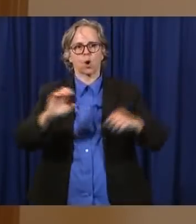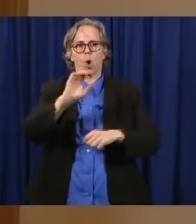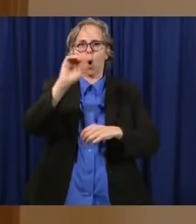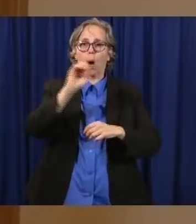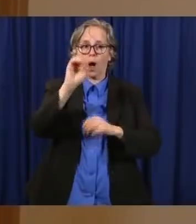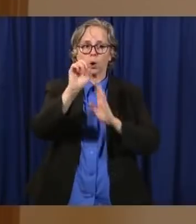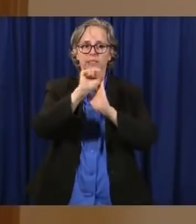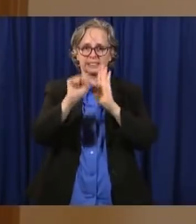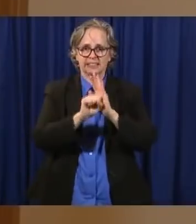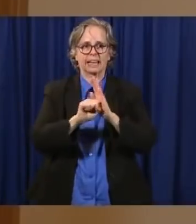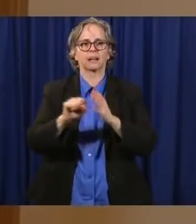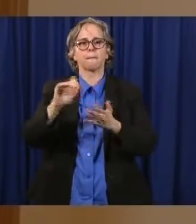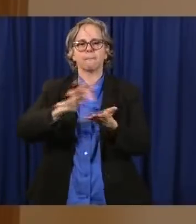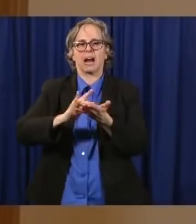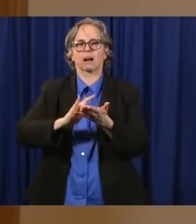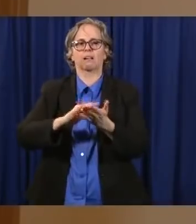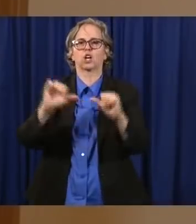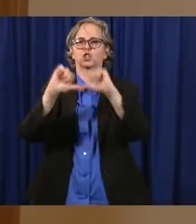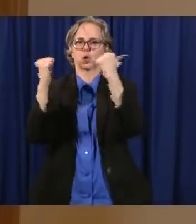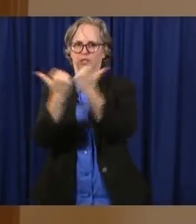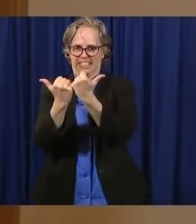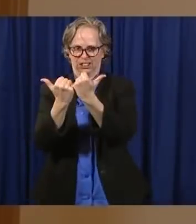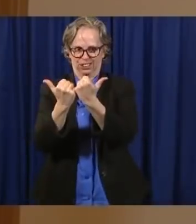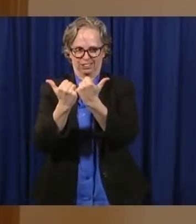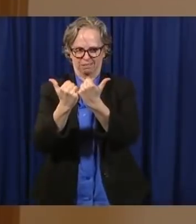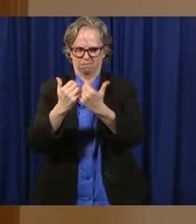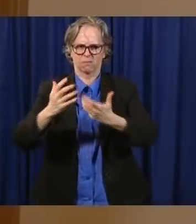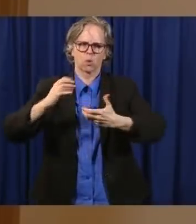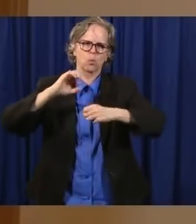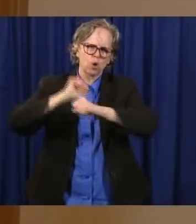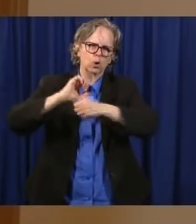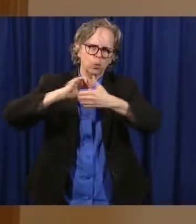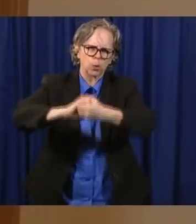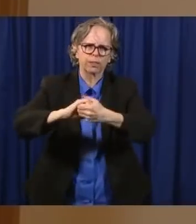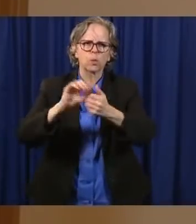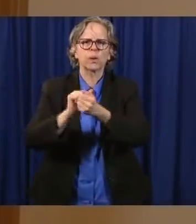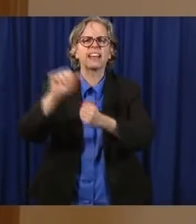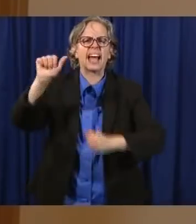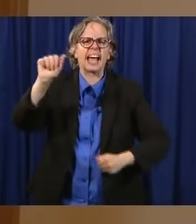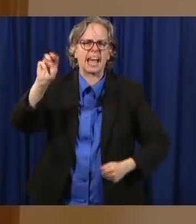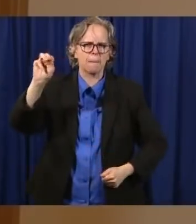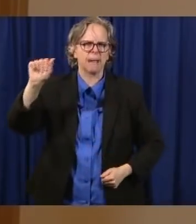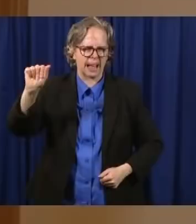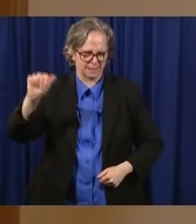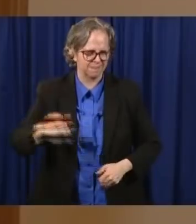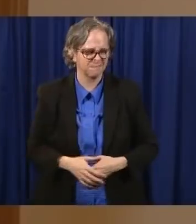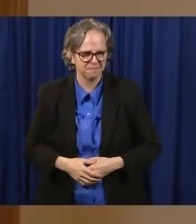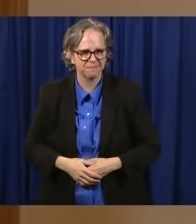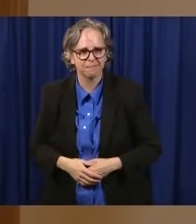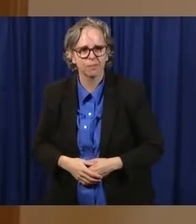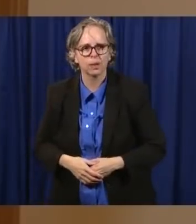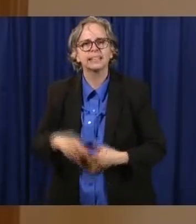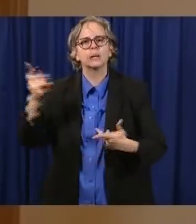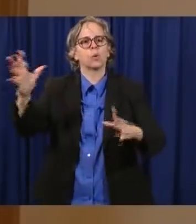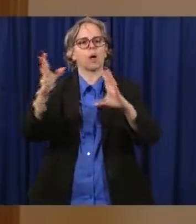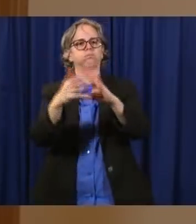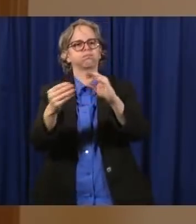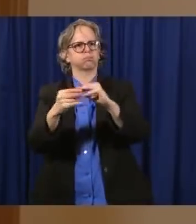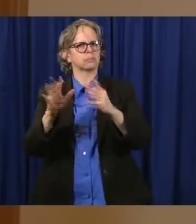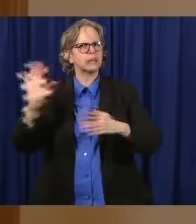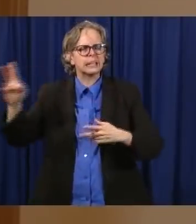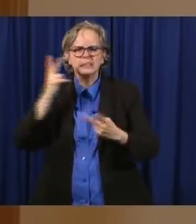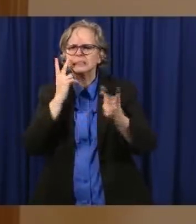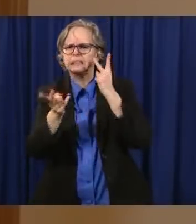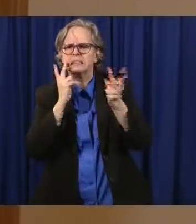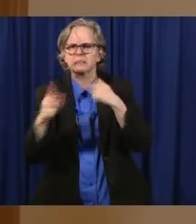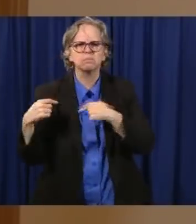we've asked him to talk a little bit about what he is seeing on the front lines in terms of something that is something we all worry